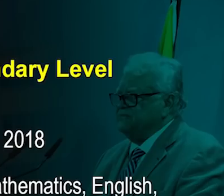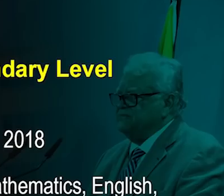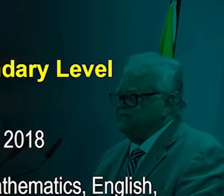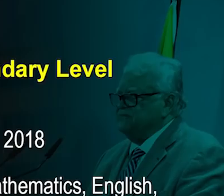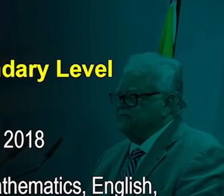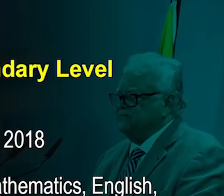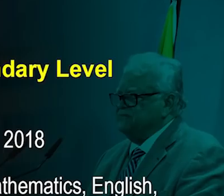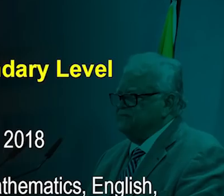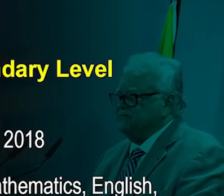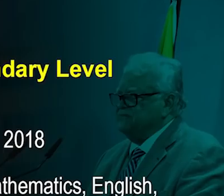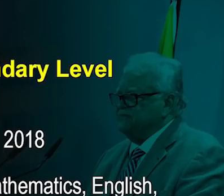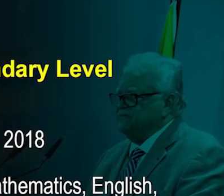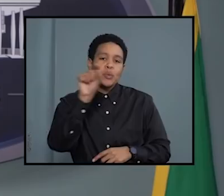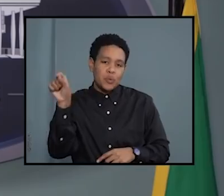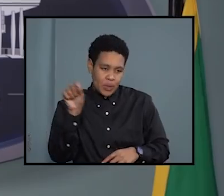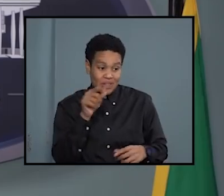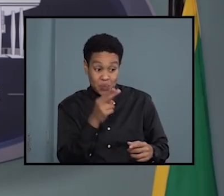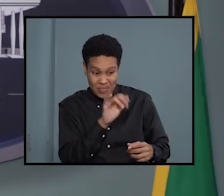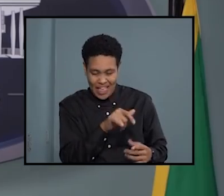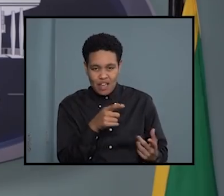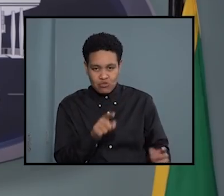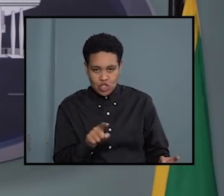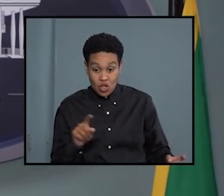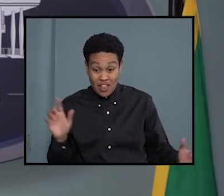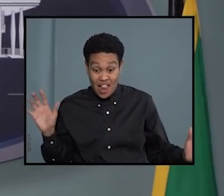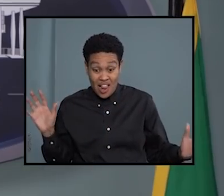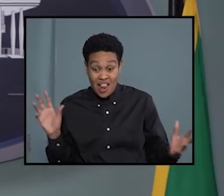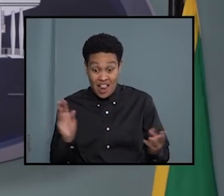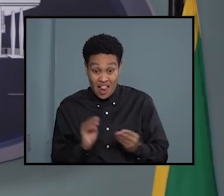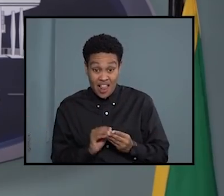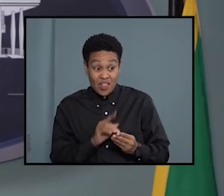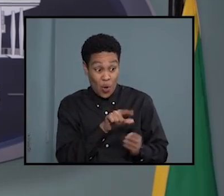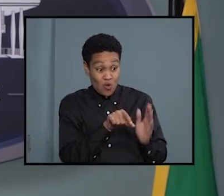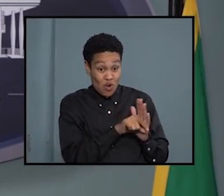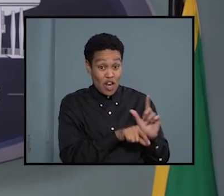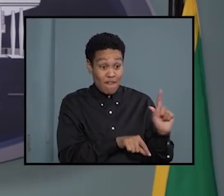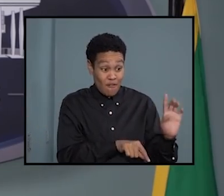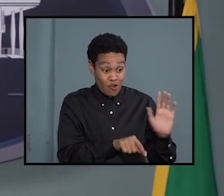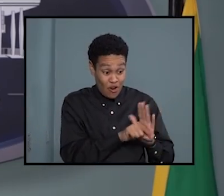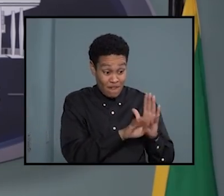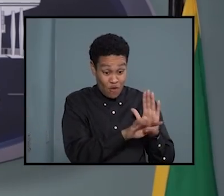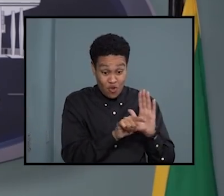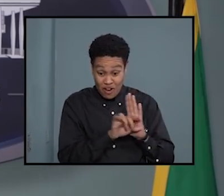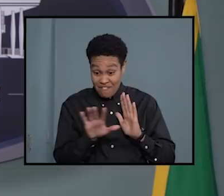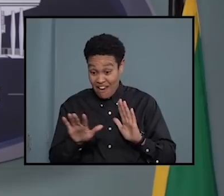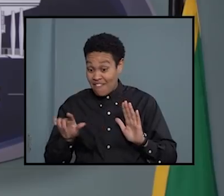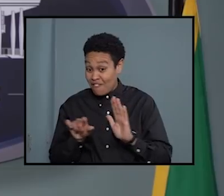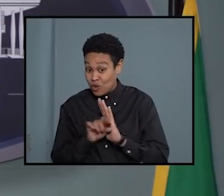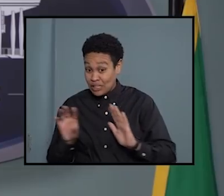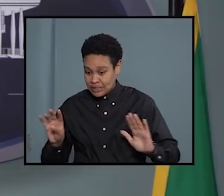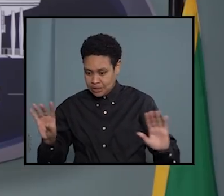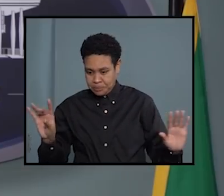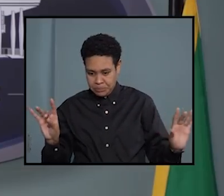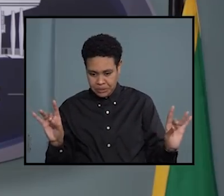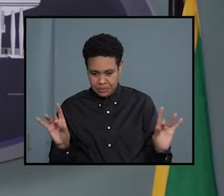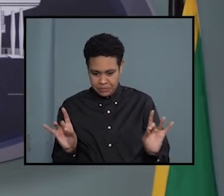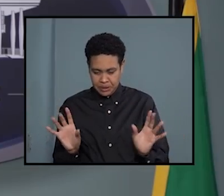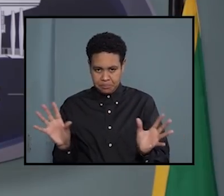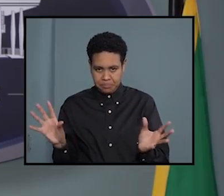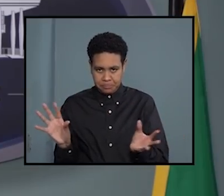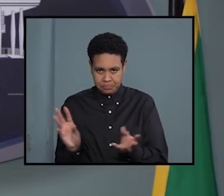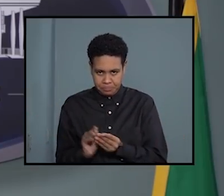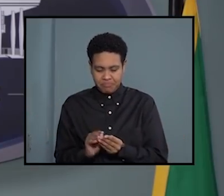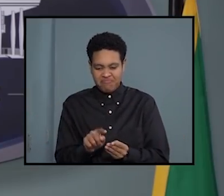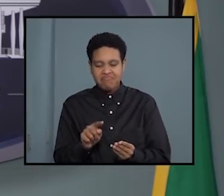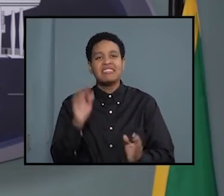in February 2020. And we will use these grades to determine the placement at the secondary